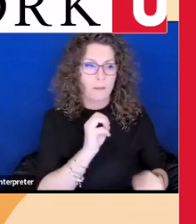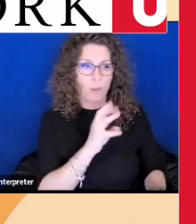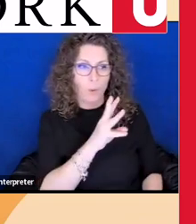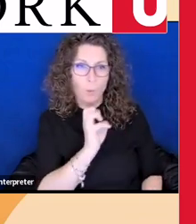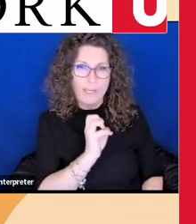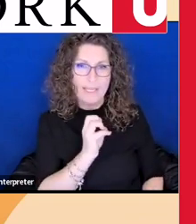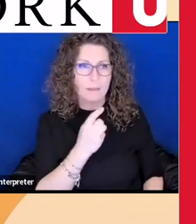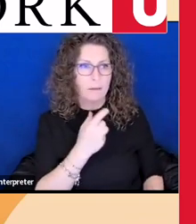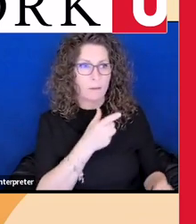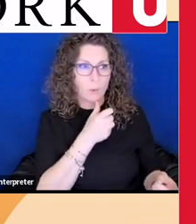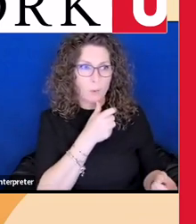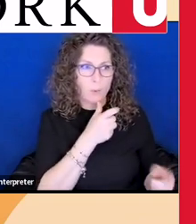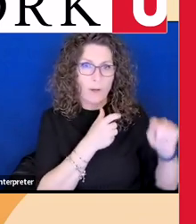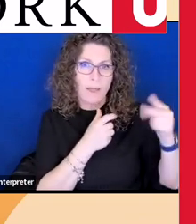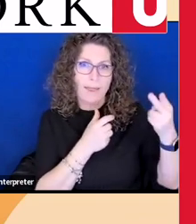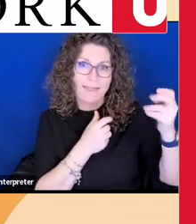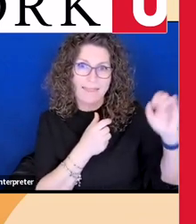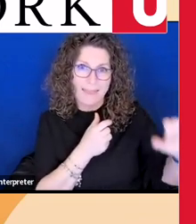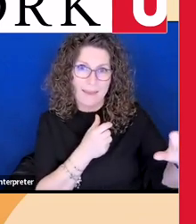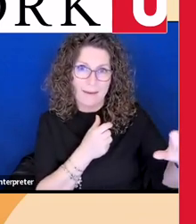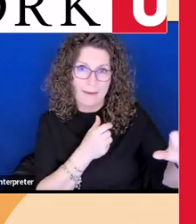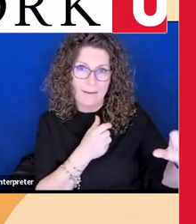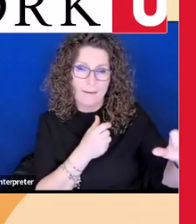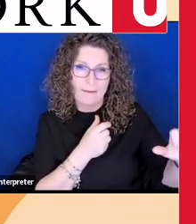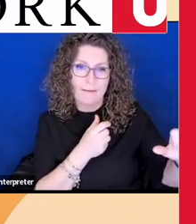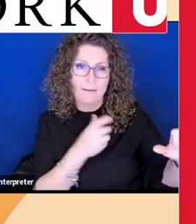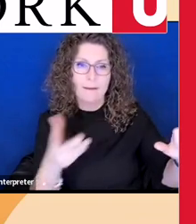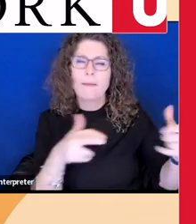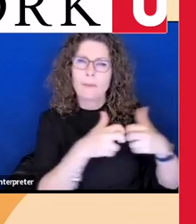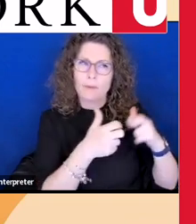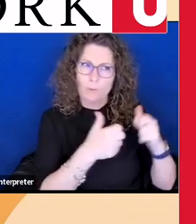Who is the they? And what is the problem?